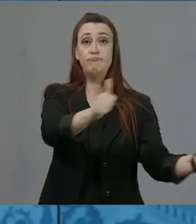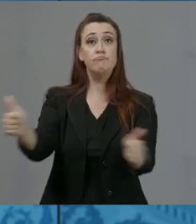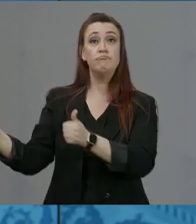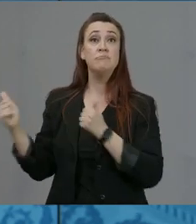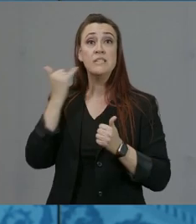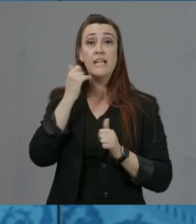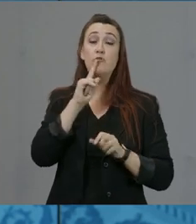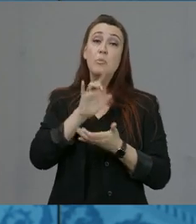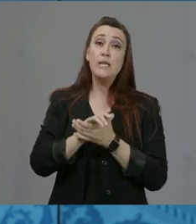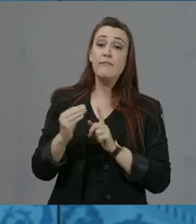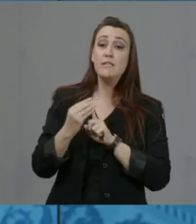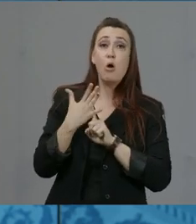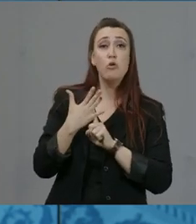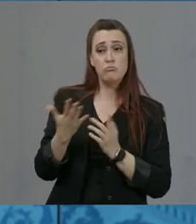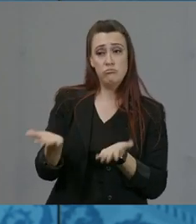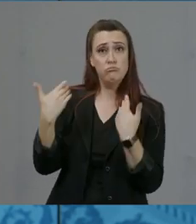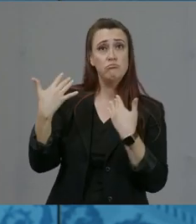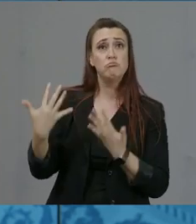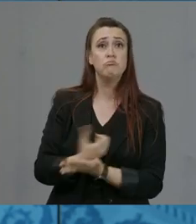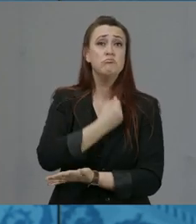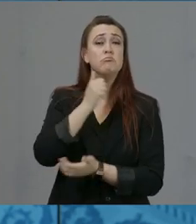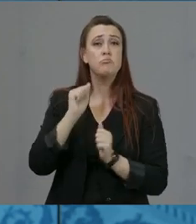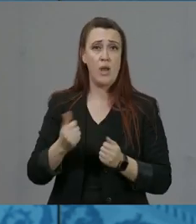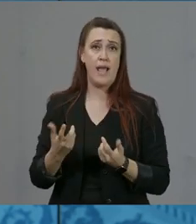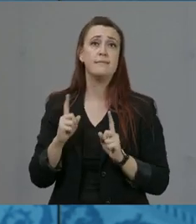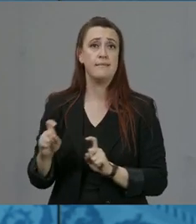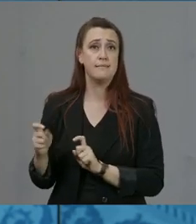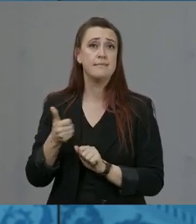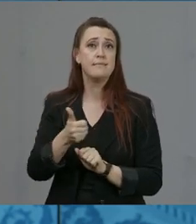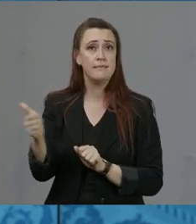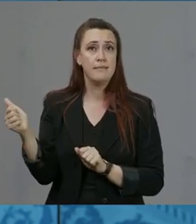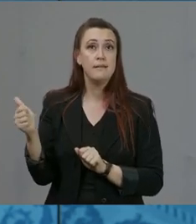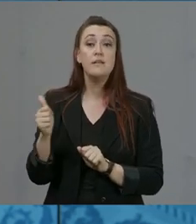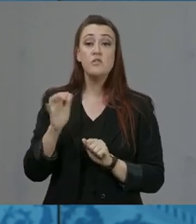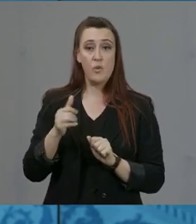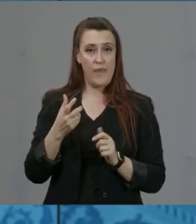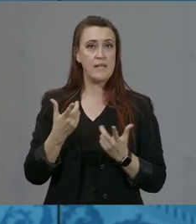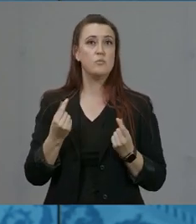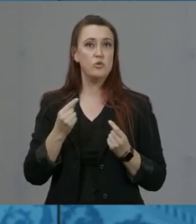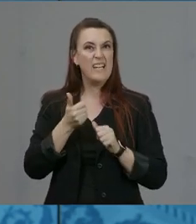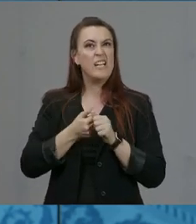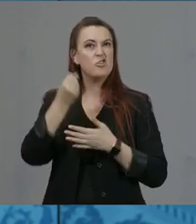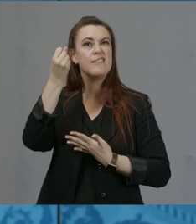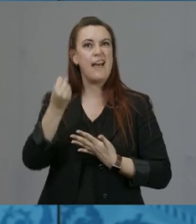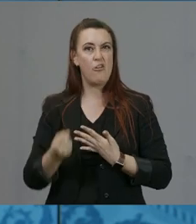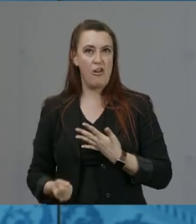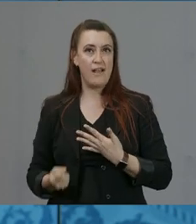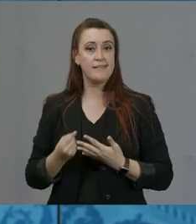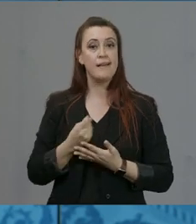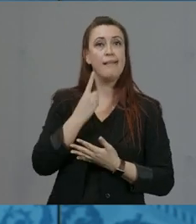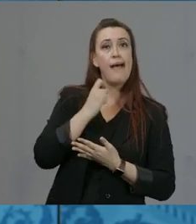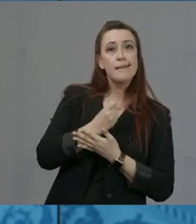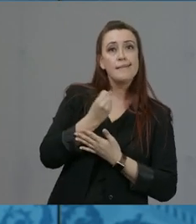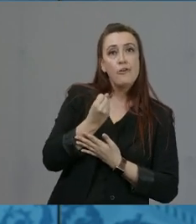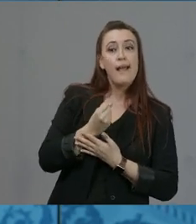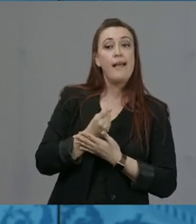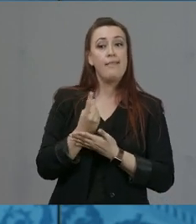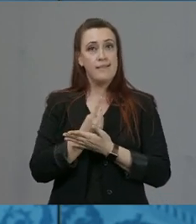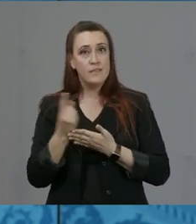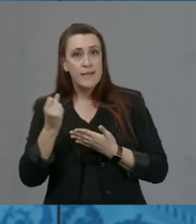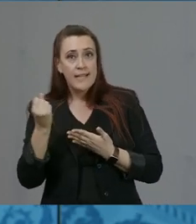exposed. That's what happened on Saturday. That's what happens next Saturday and the Saturday following. With that dramatic